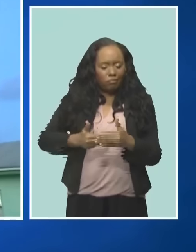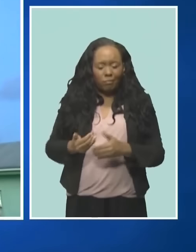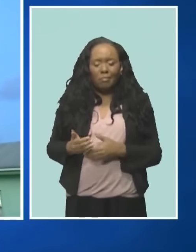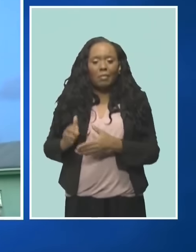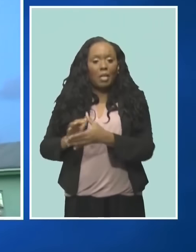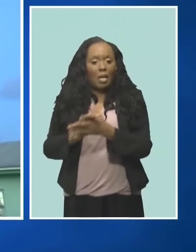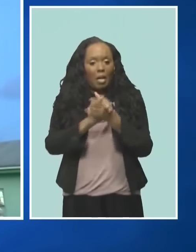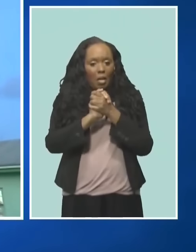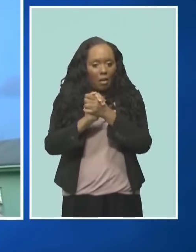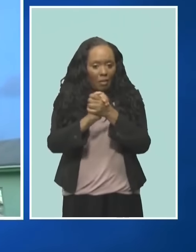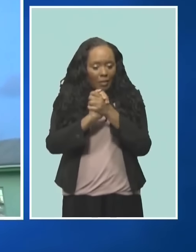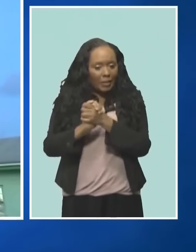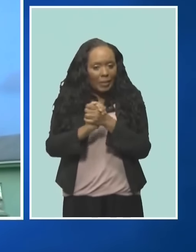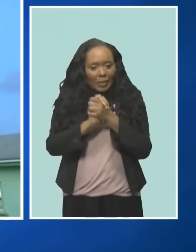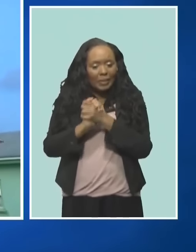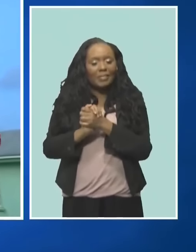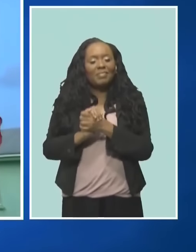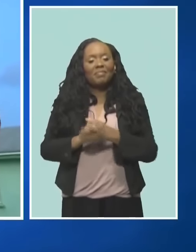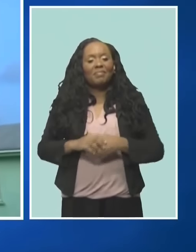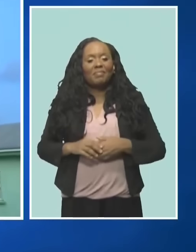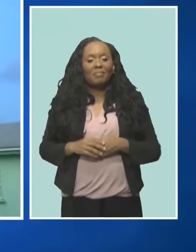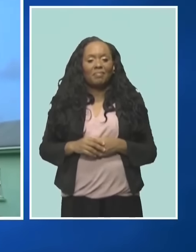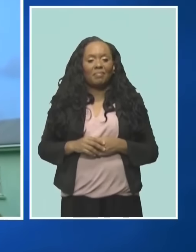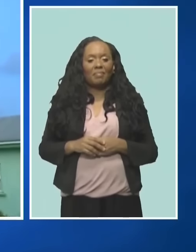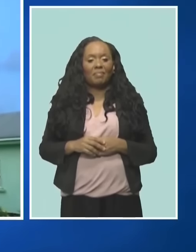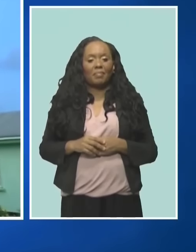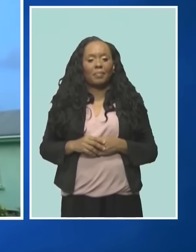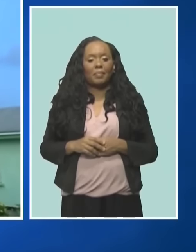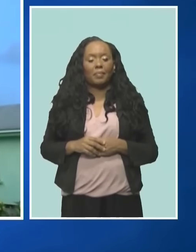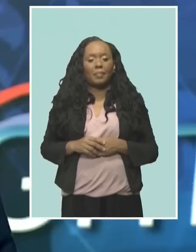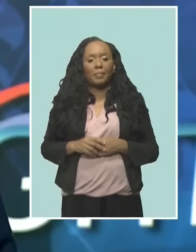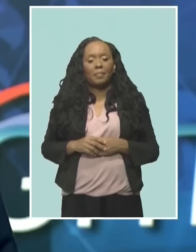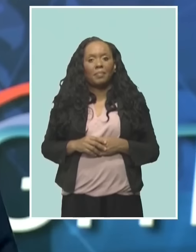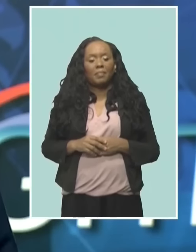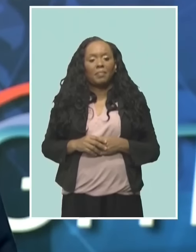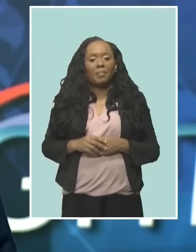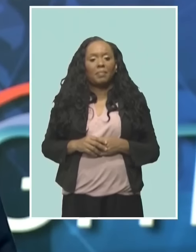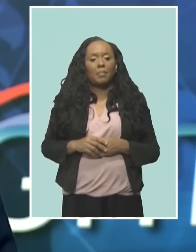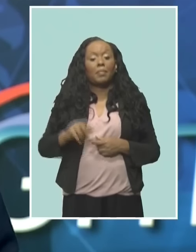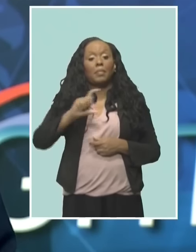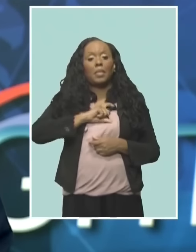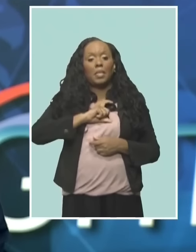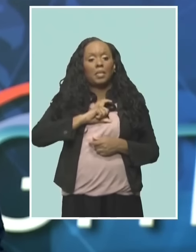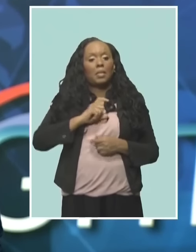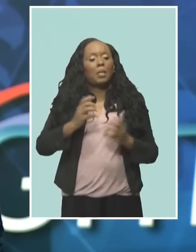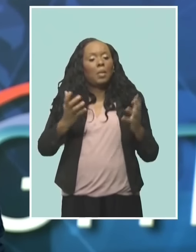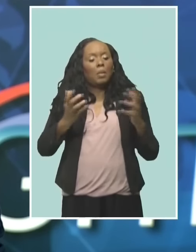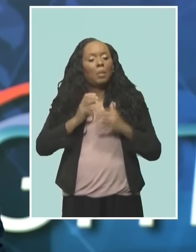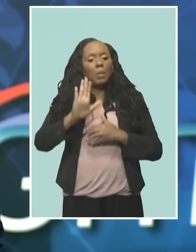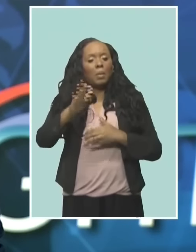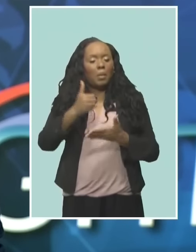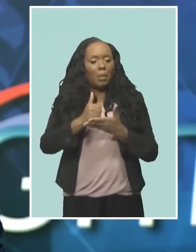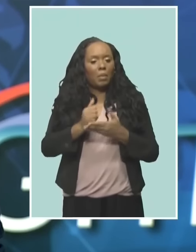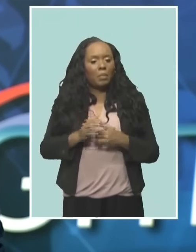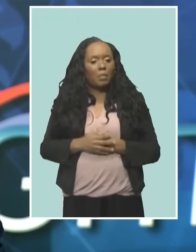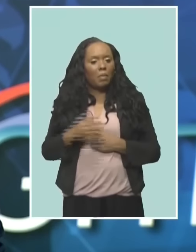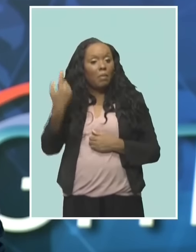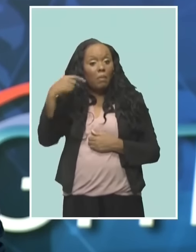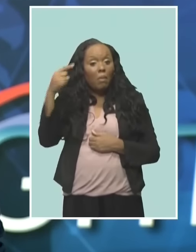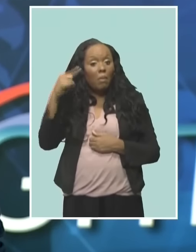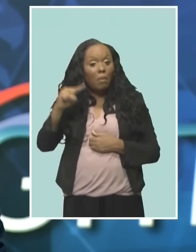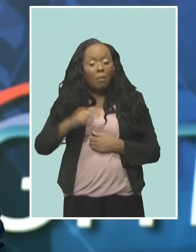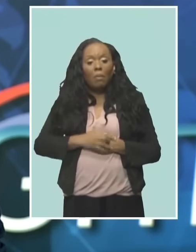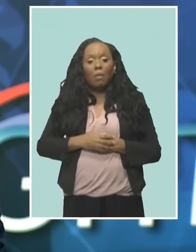Congratulations. Kishmar Senjis, CBC News. The police are seeking your assistance in locating a